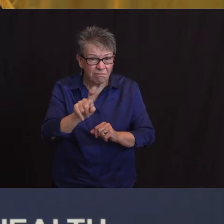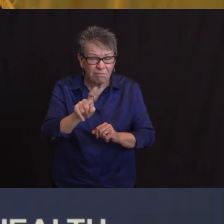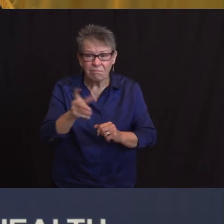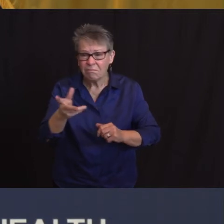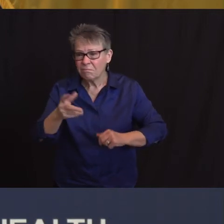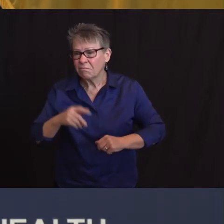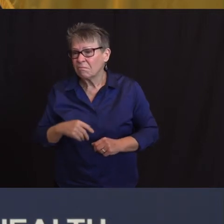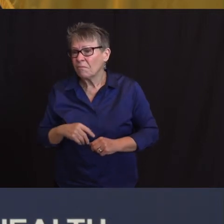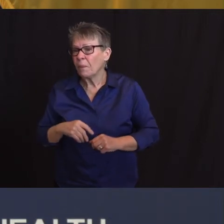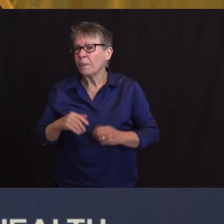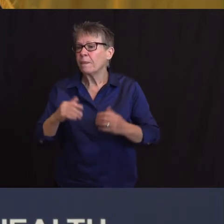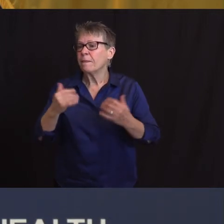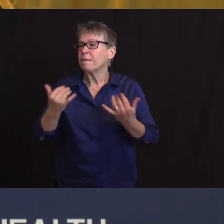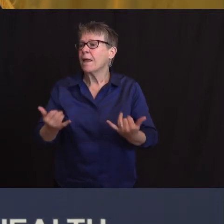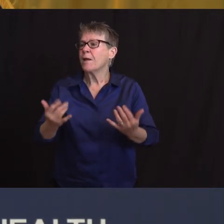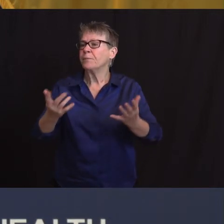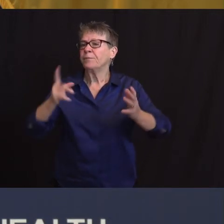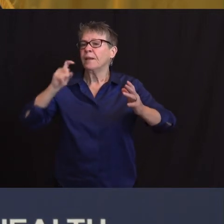passion about the